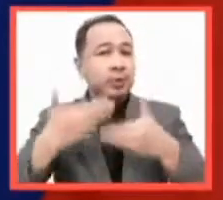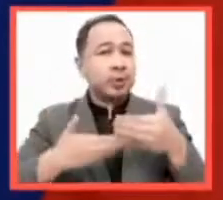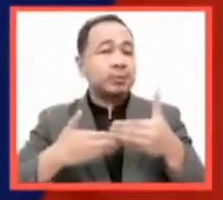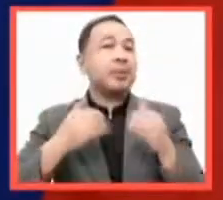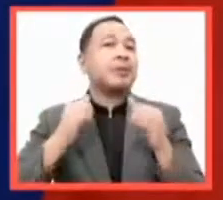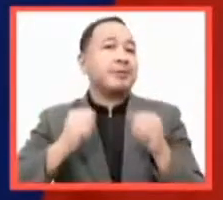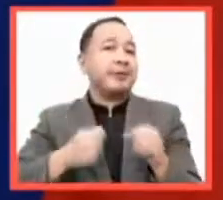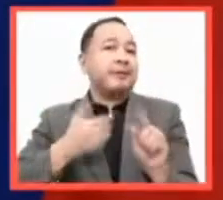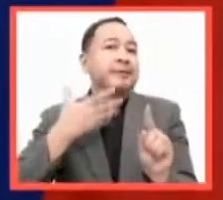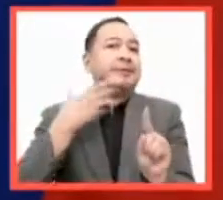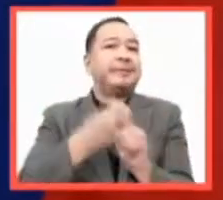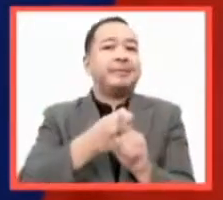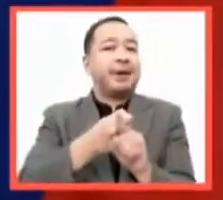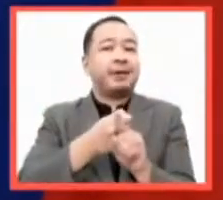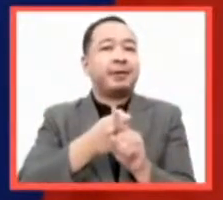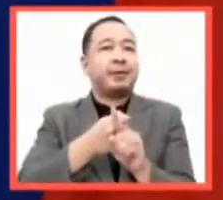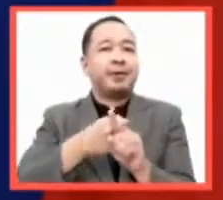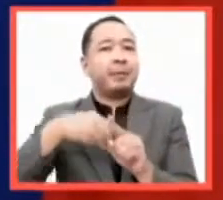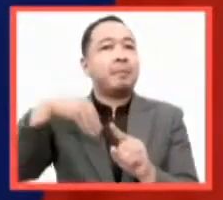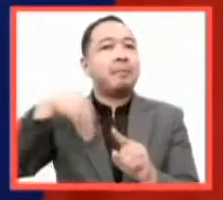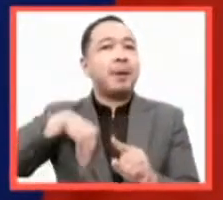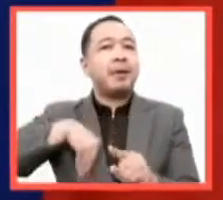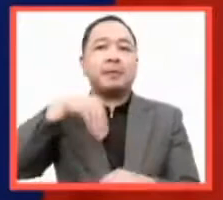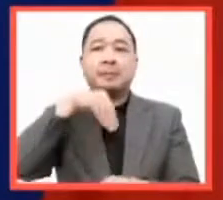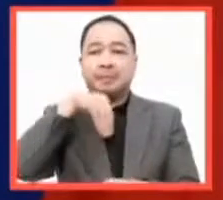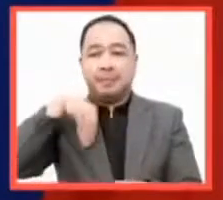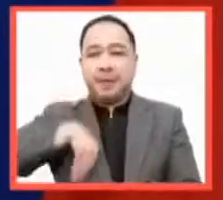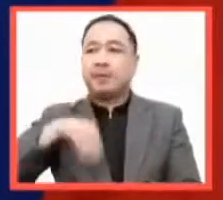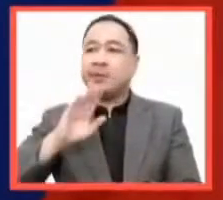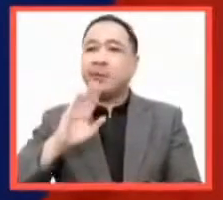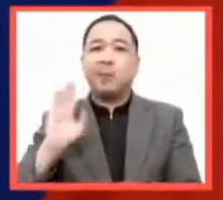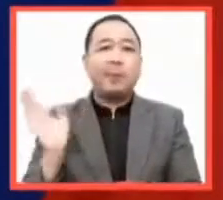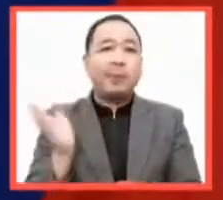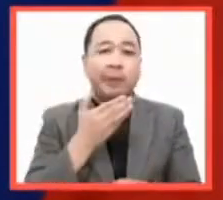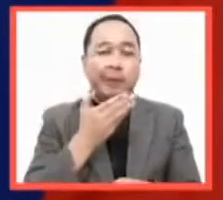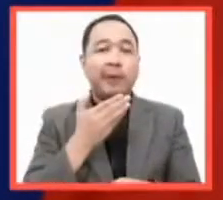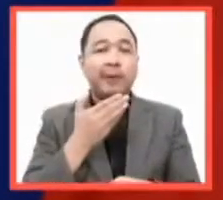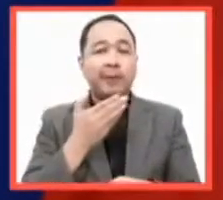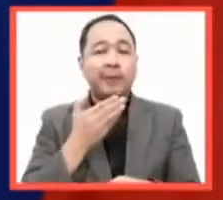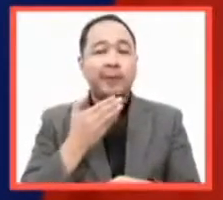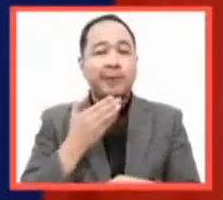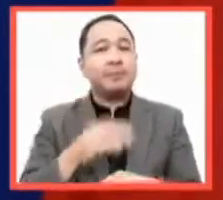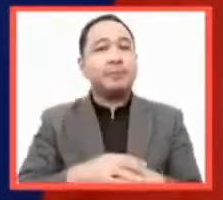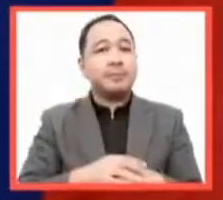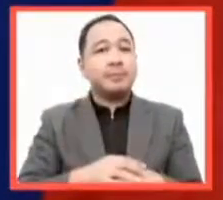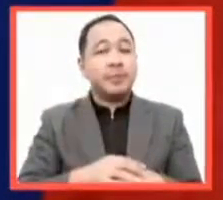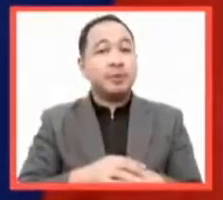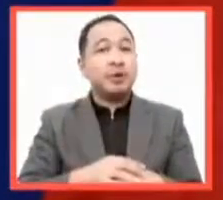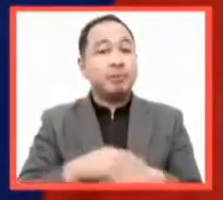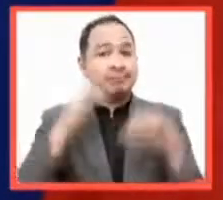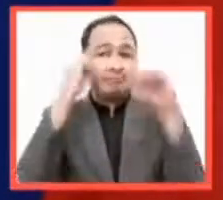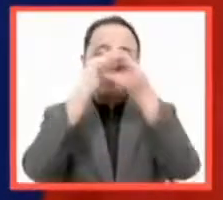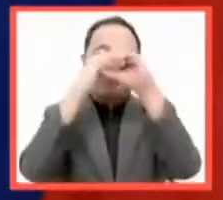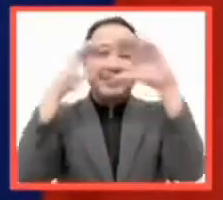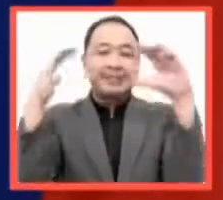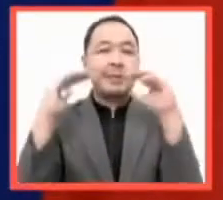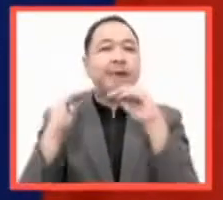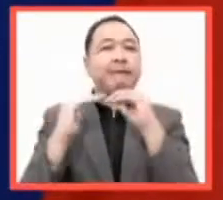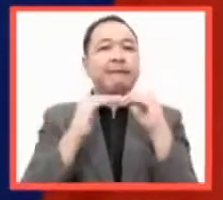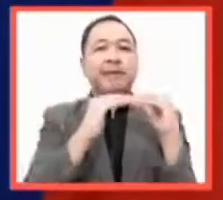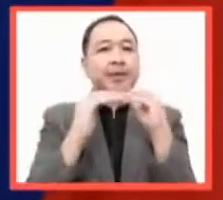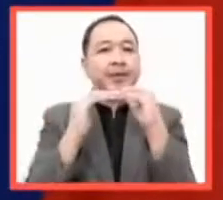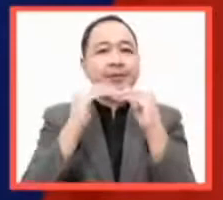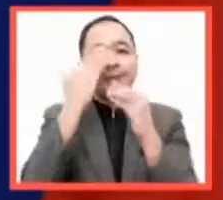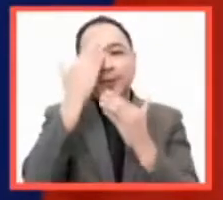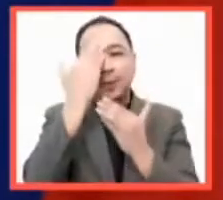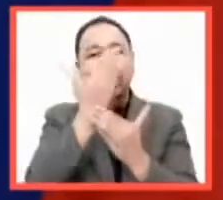public goods we need. And we believe that fairness, equality, and respect should